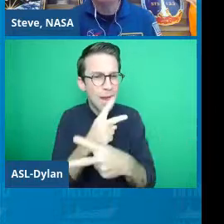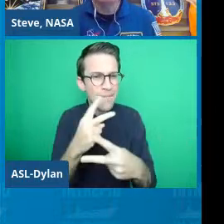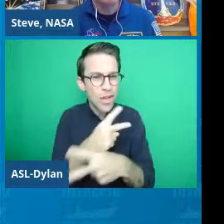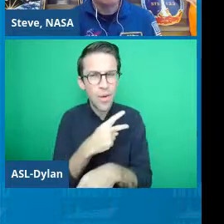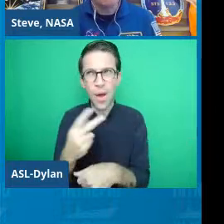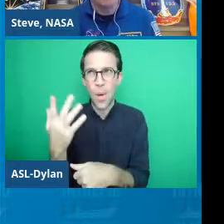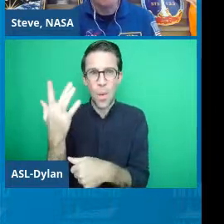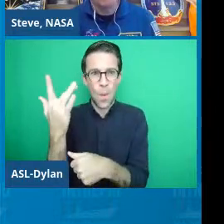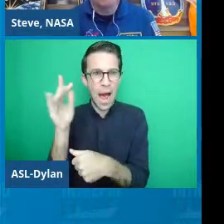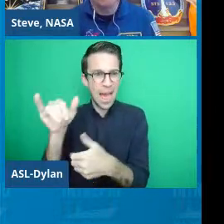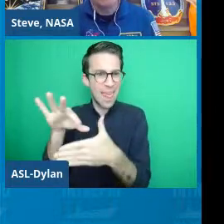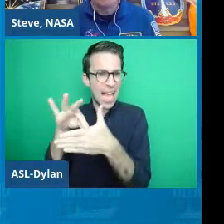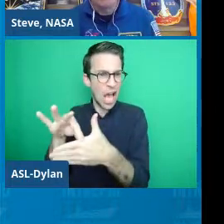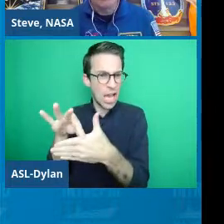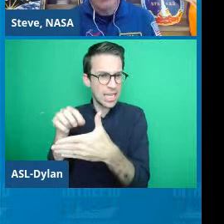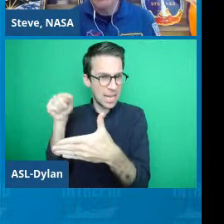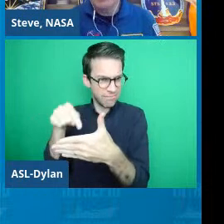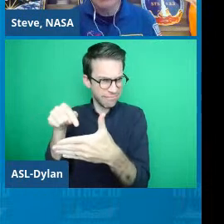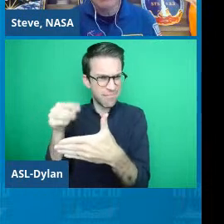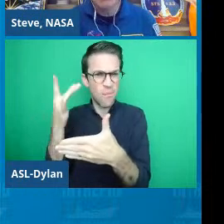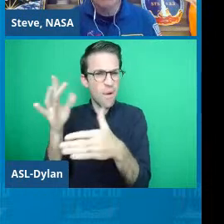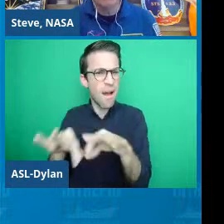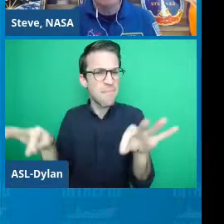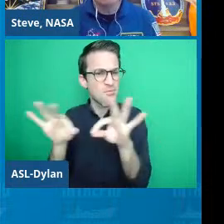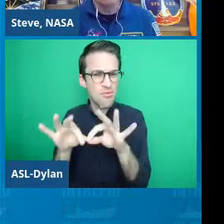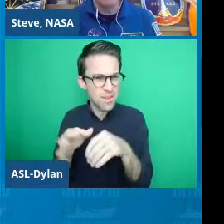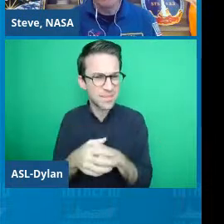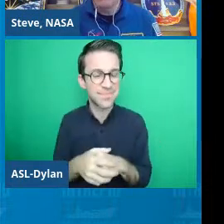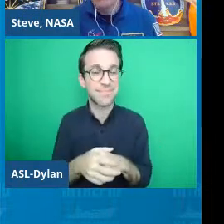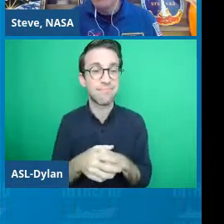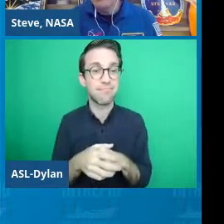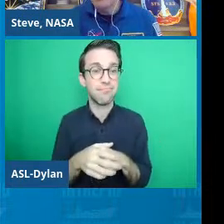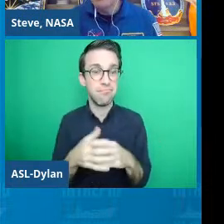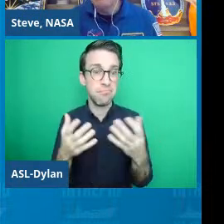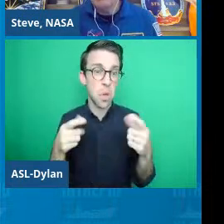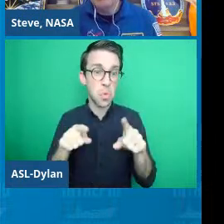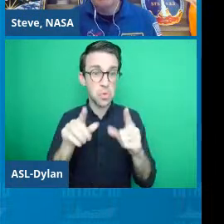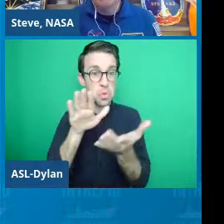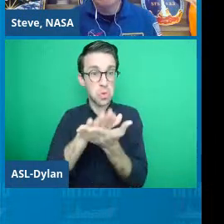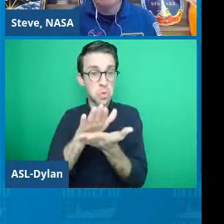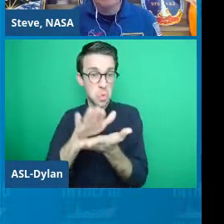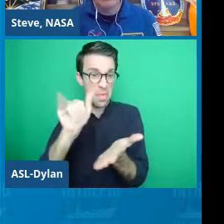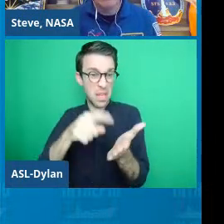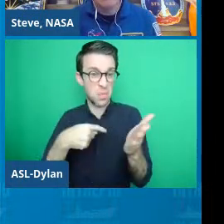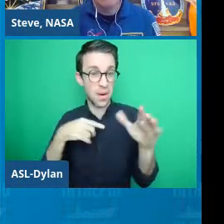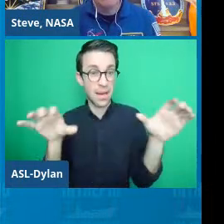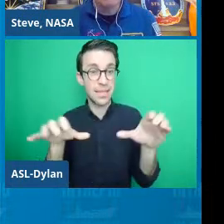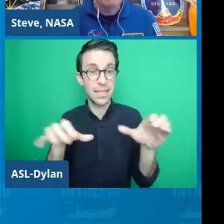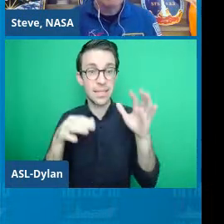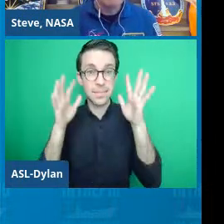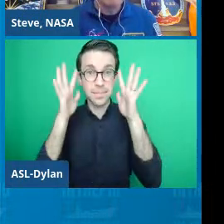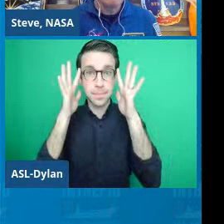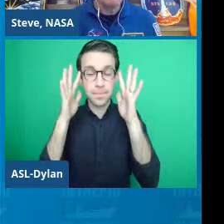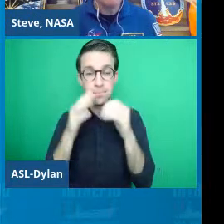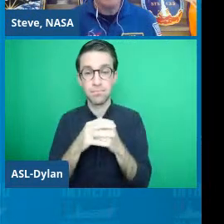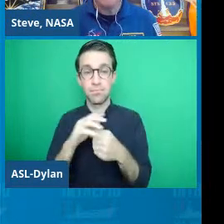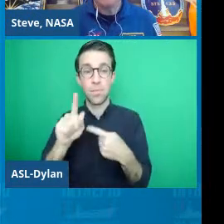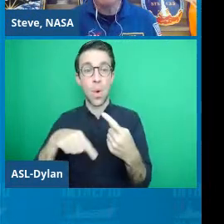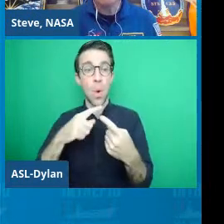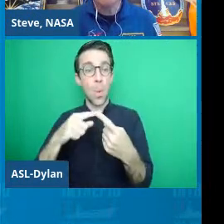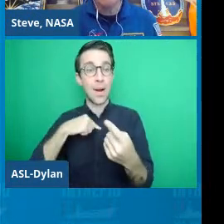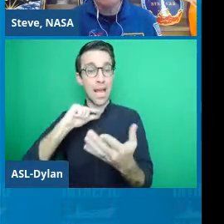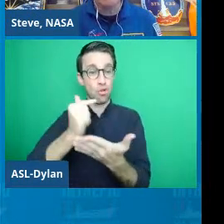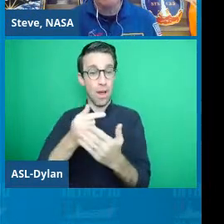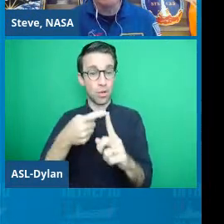the teachers are teaching that to you. So I kind of did this throughout school. And by the time I graduated from high school, I